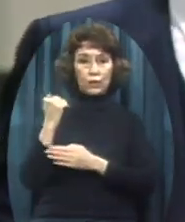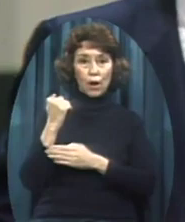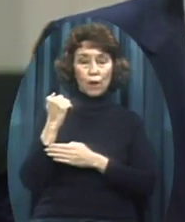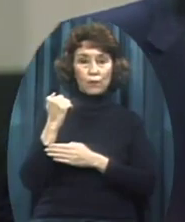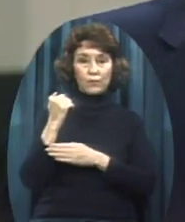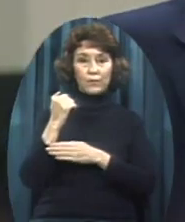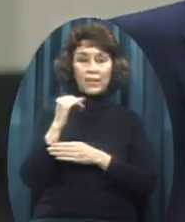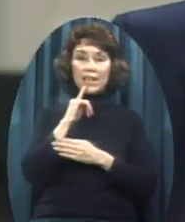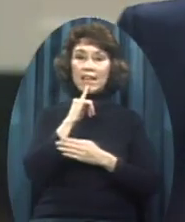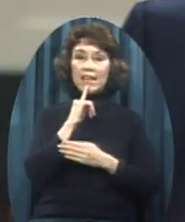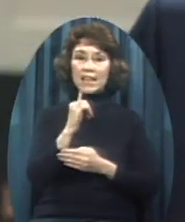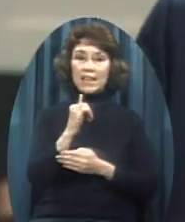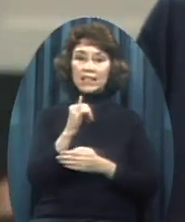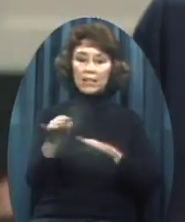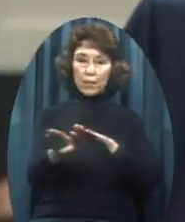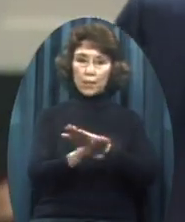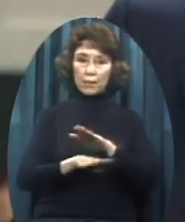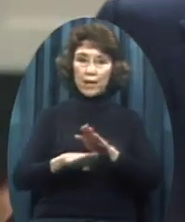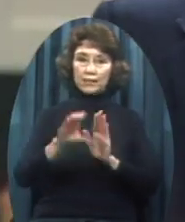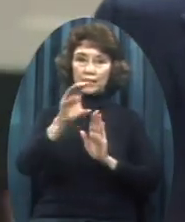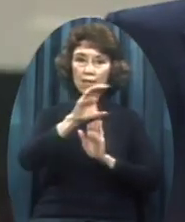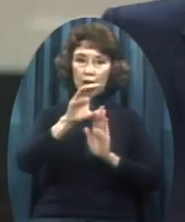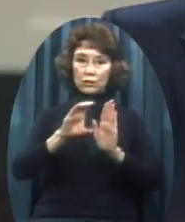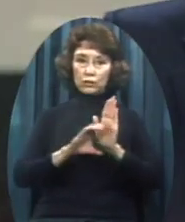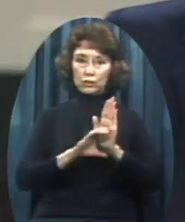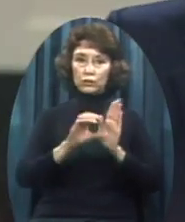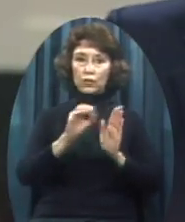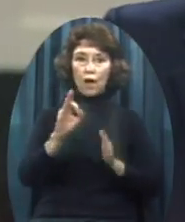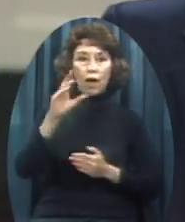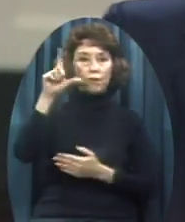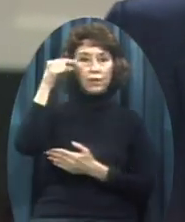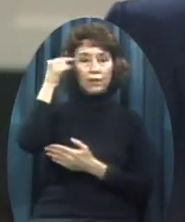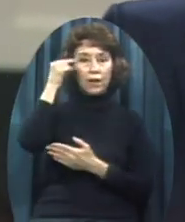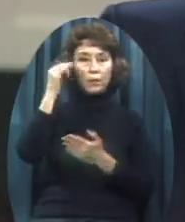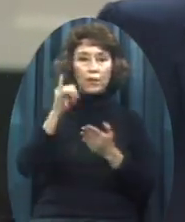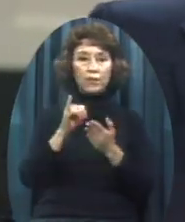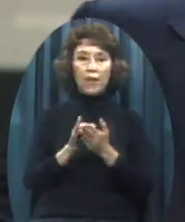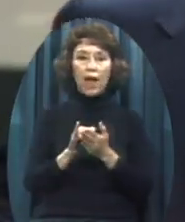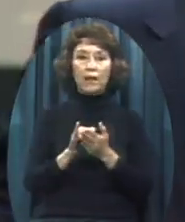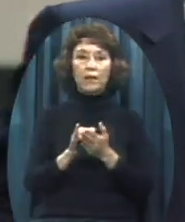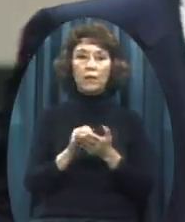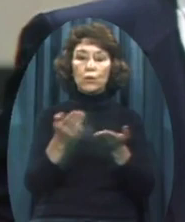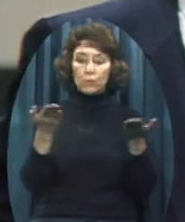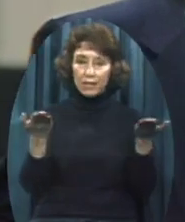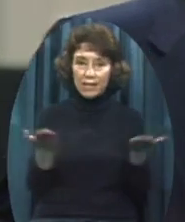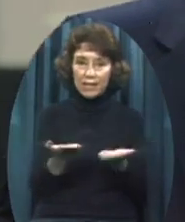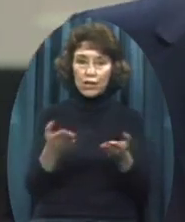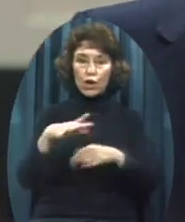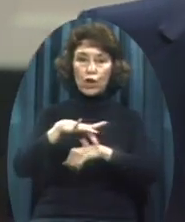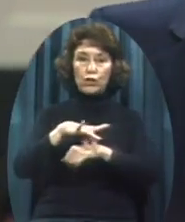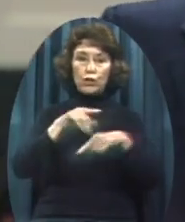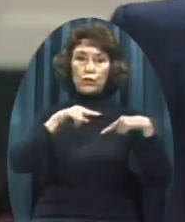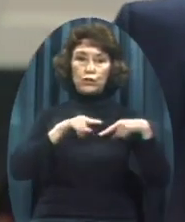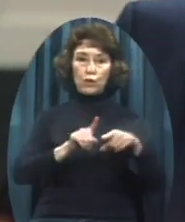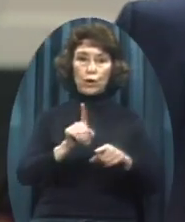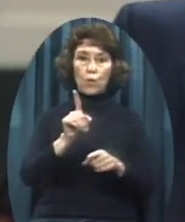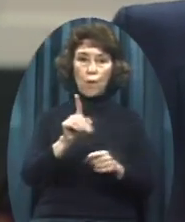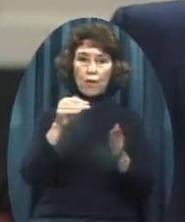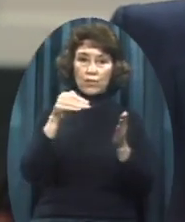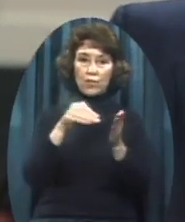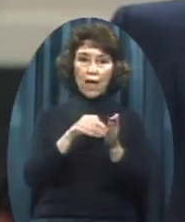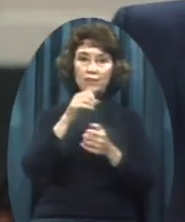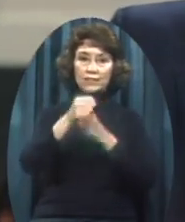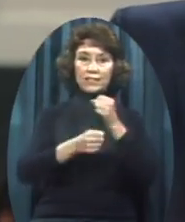constitution, the basic constitution of the government that shall prevail on this earth during the 1,000-year reign of